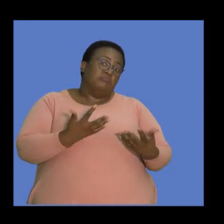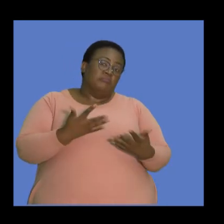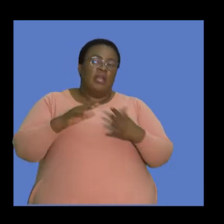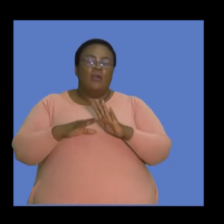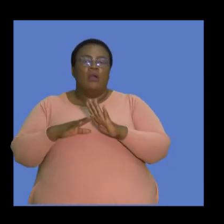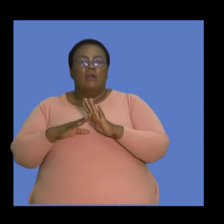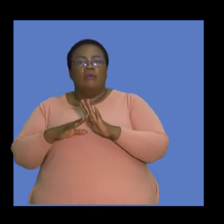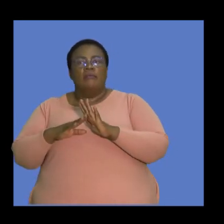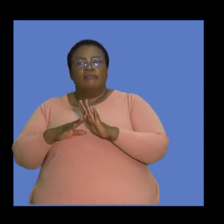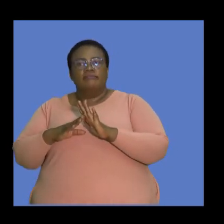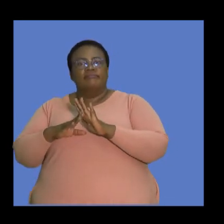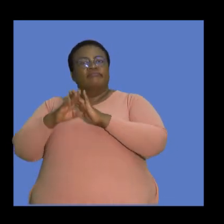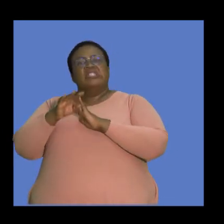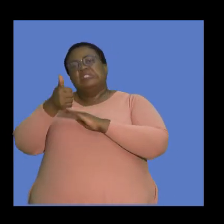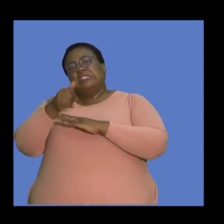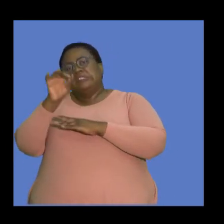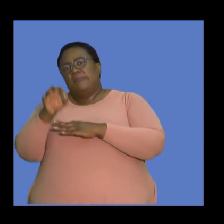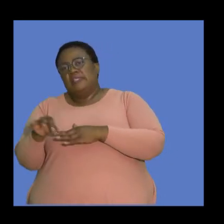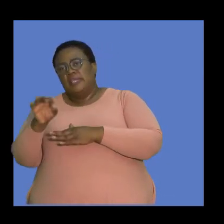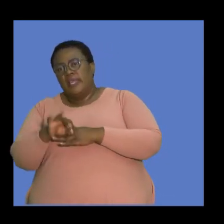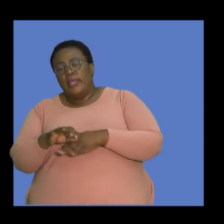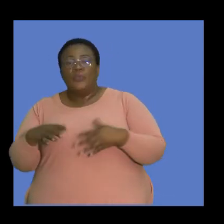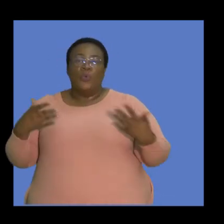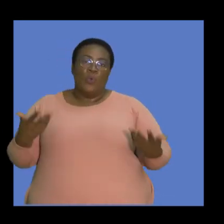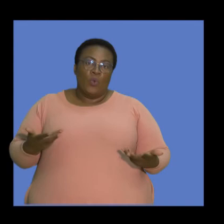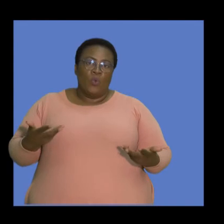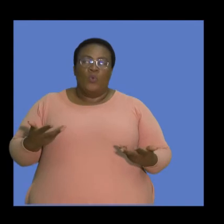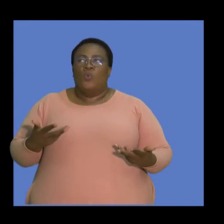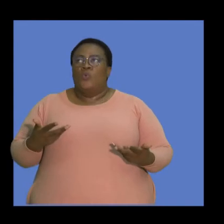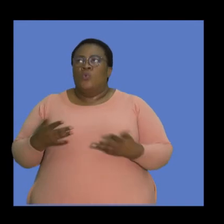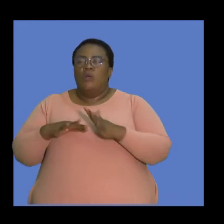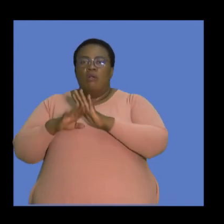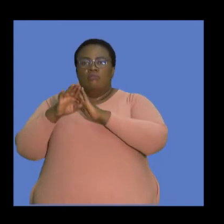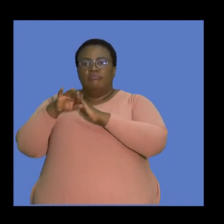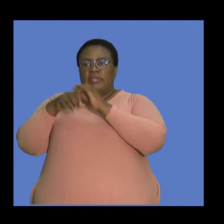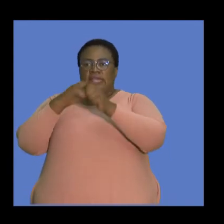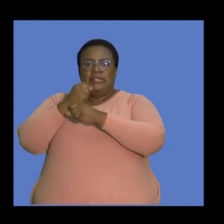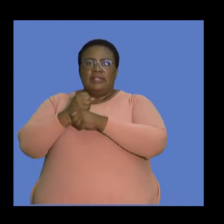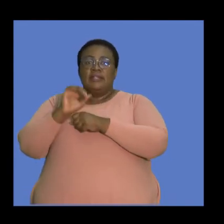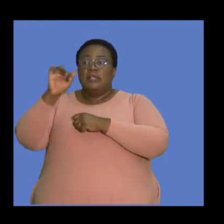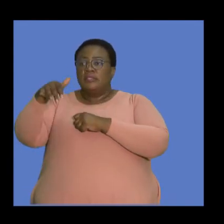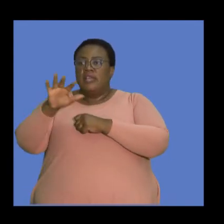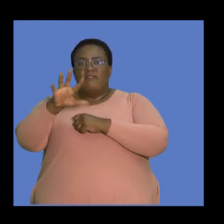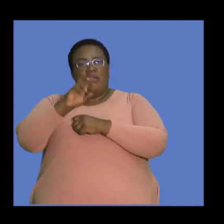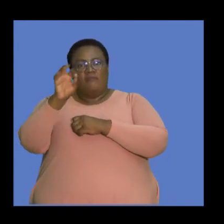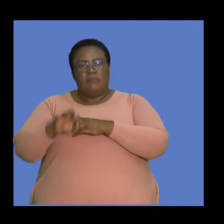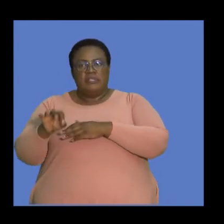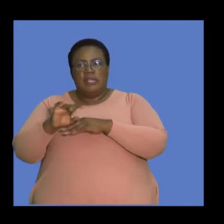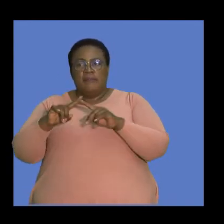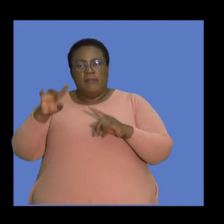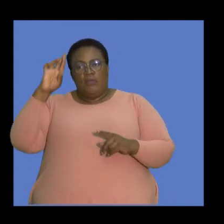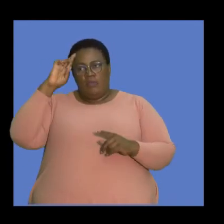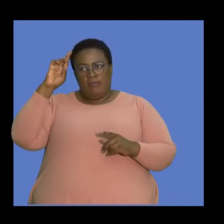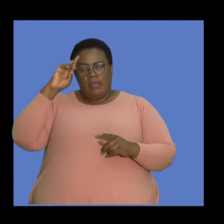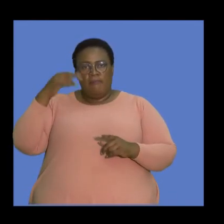our inflation rate is 6%, or it might be our inflation rate next year is 5%. But